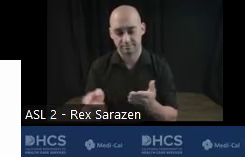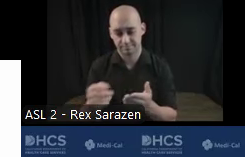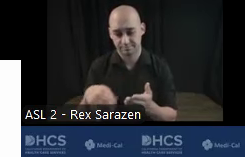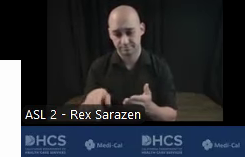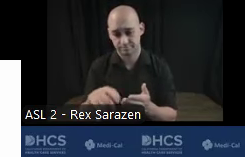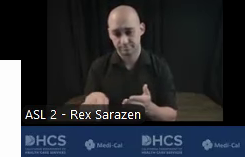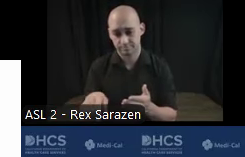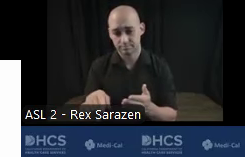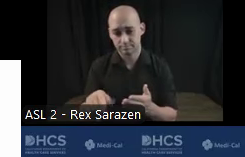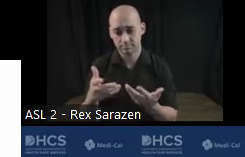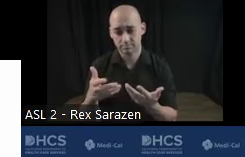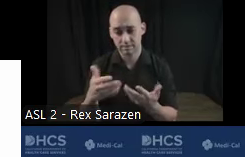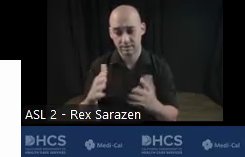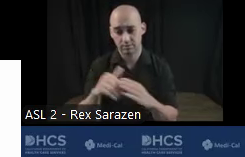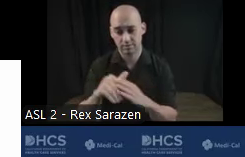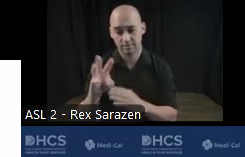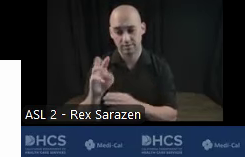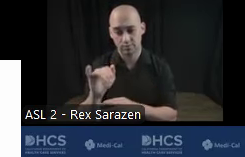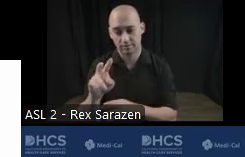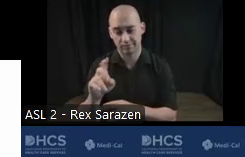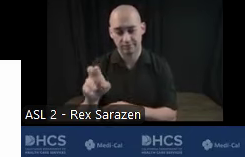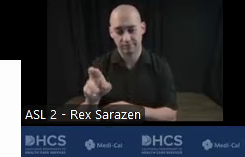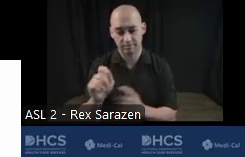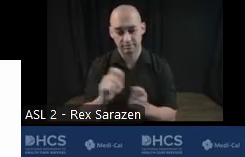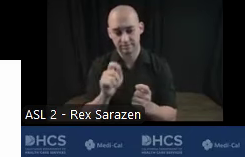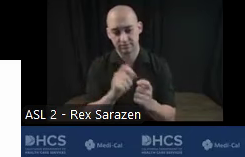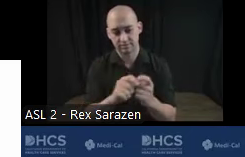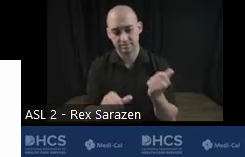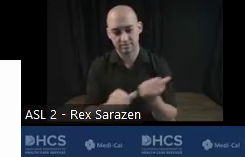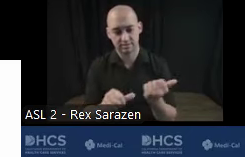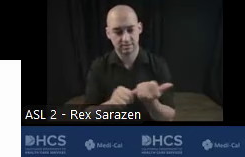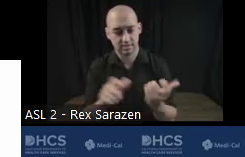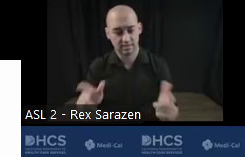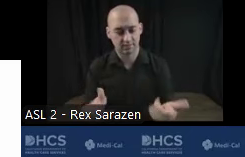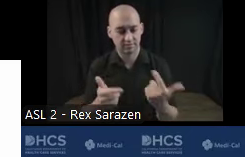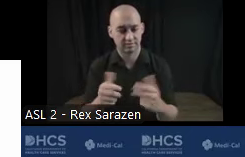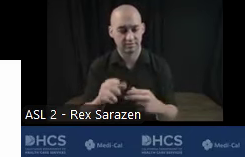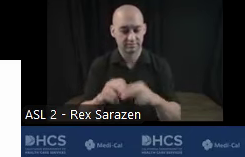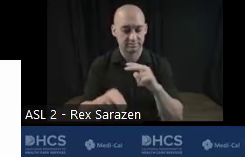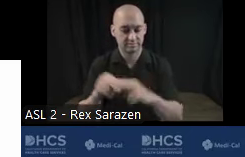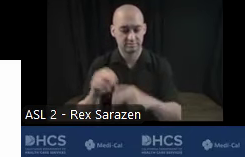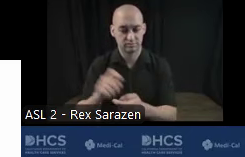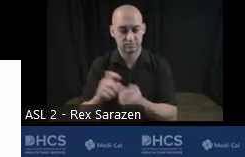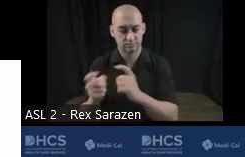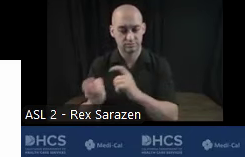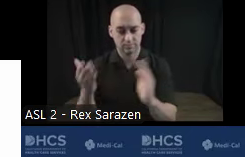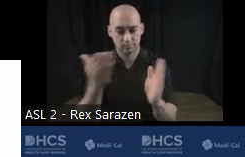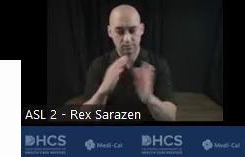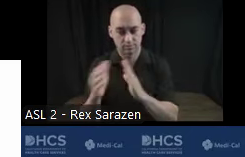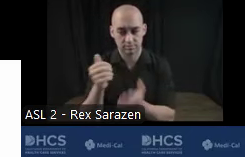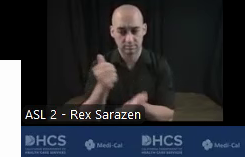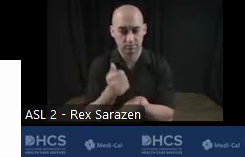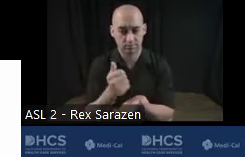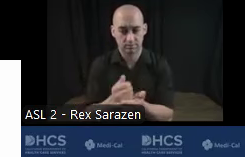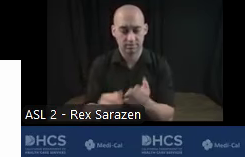are allowable in our waivers. Specifically, the assisted living facility transitions community support functions